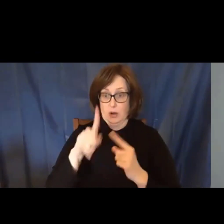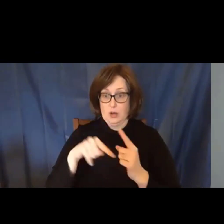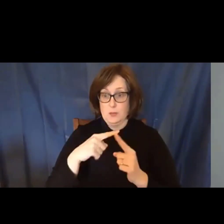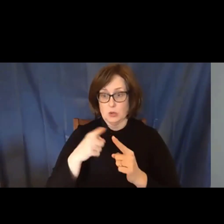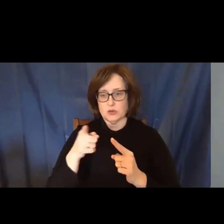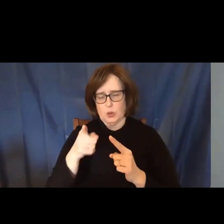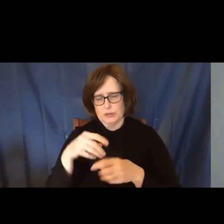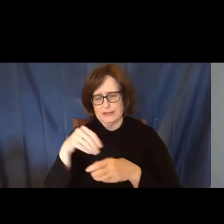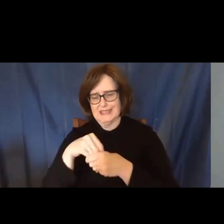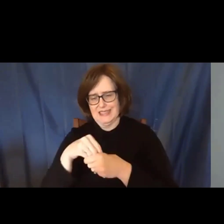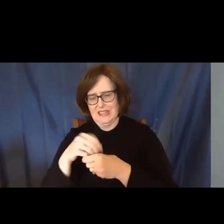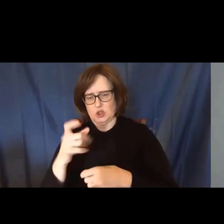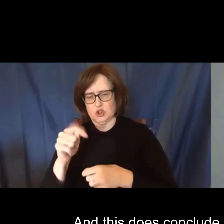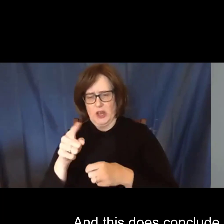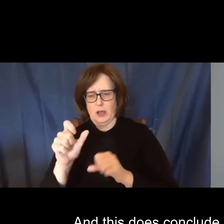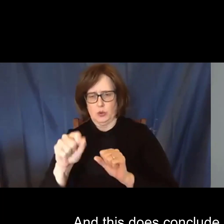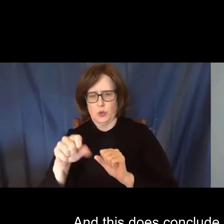chat.